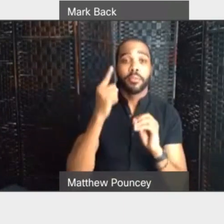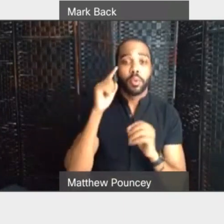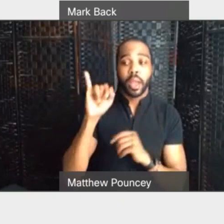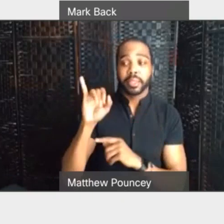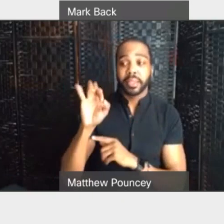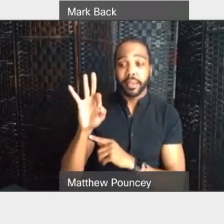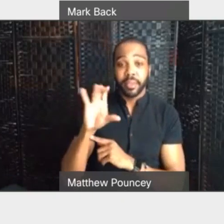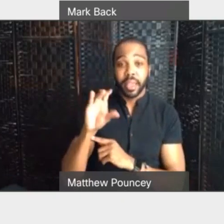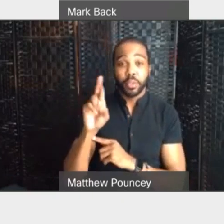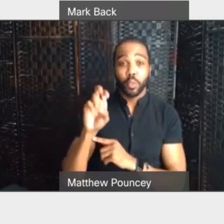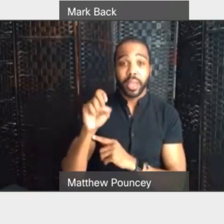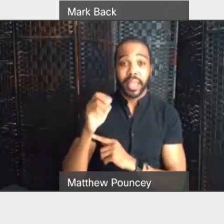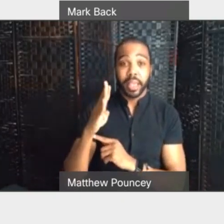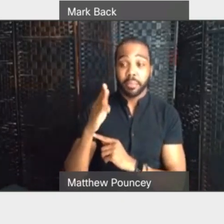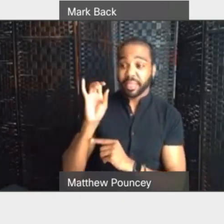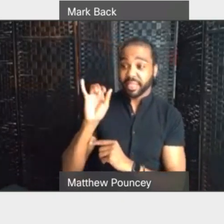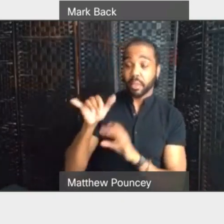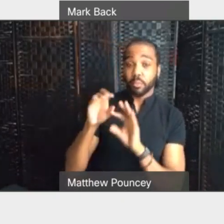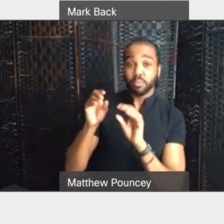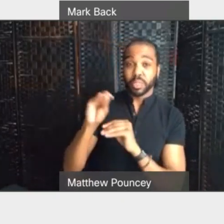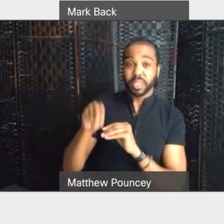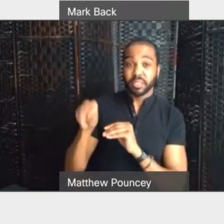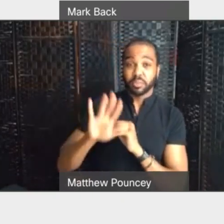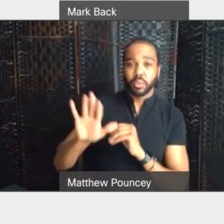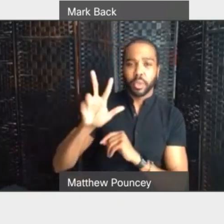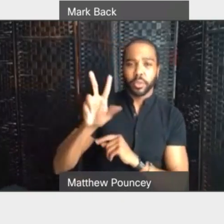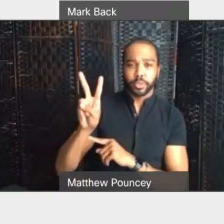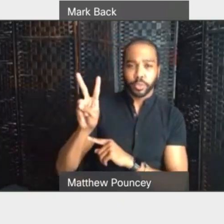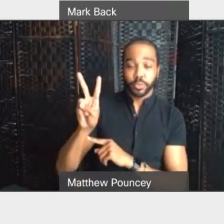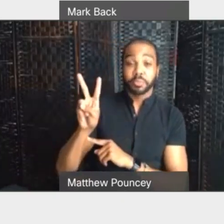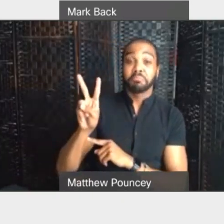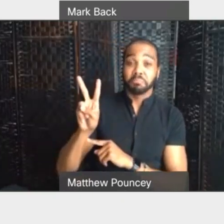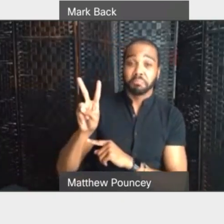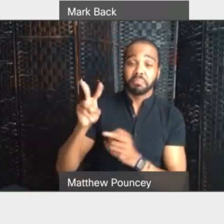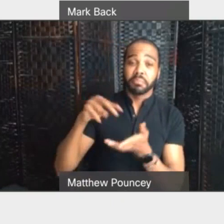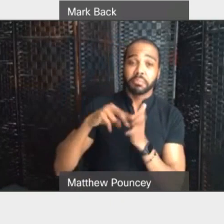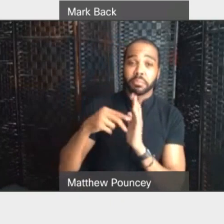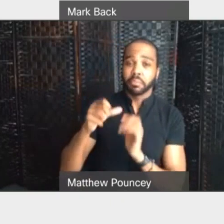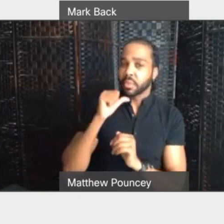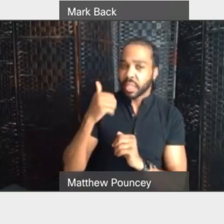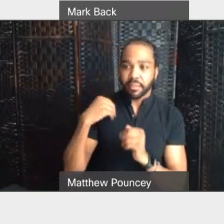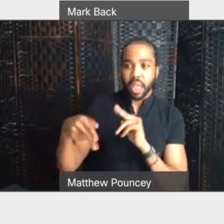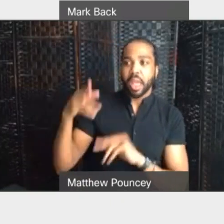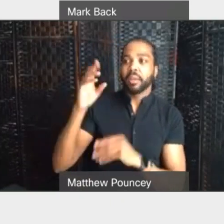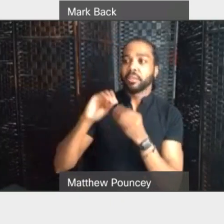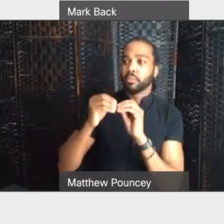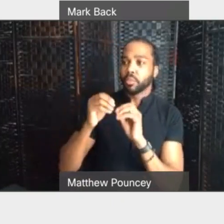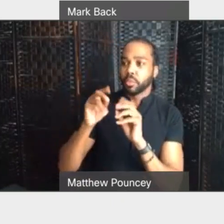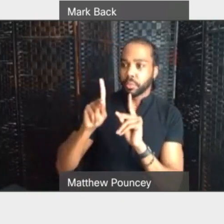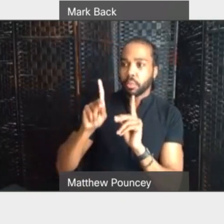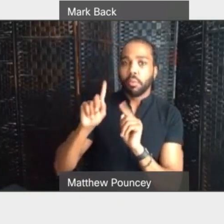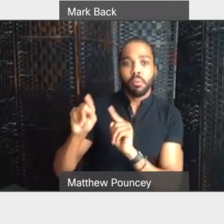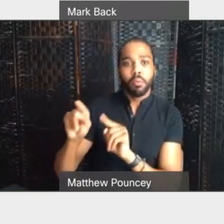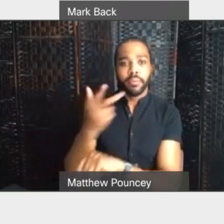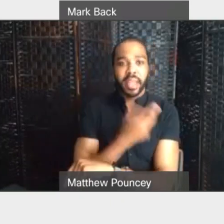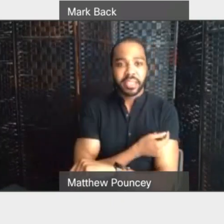ResHab, the percentage was at 32. So we didn't have that high number of people get vaccinated this week. I know that